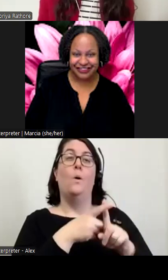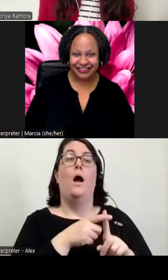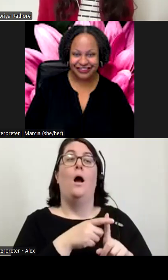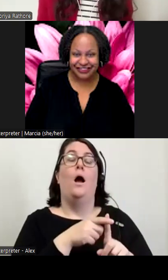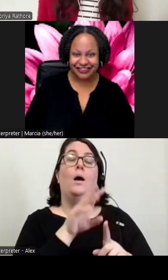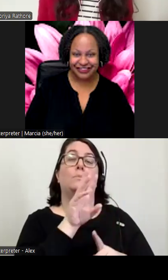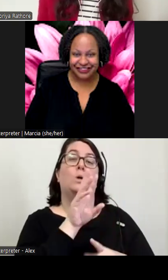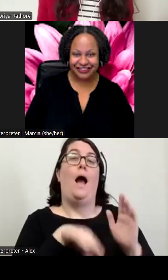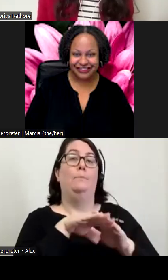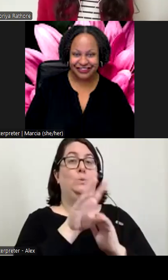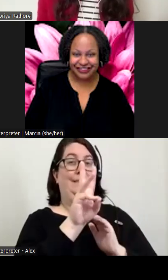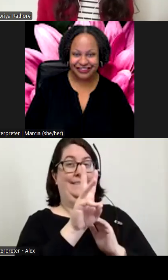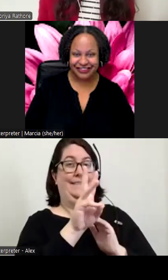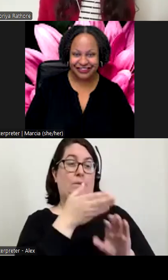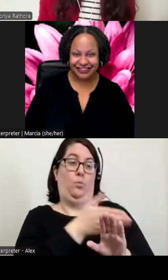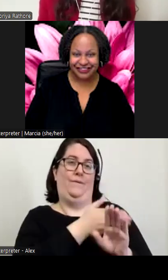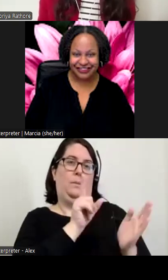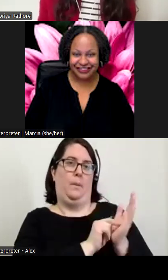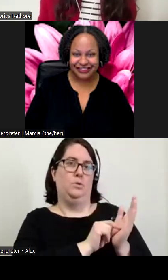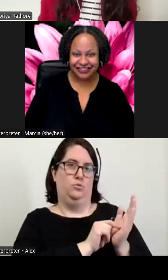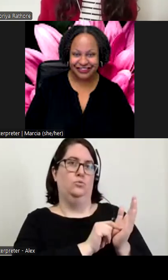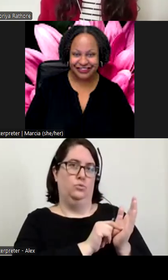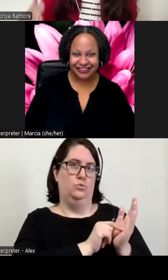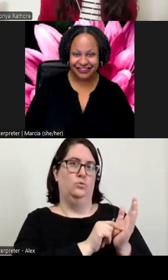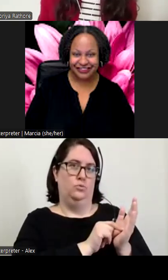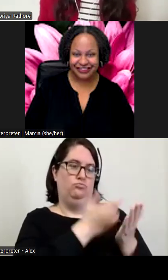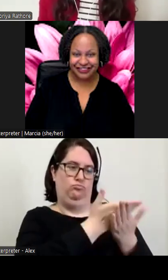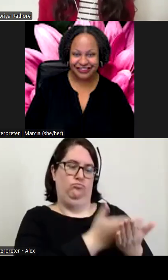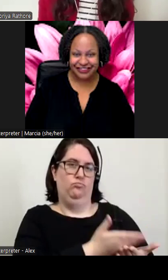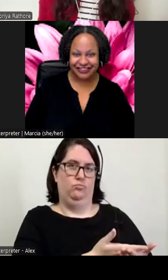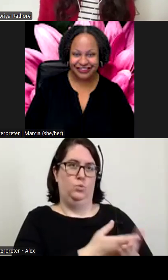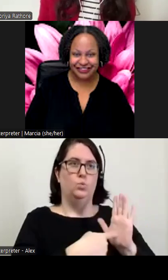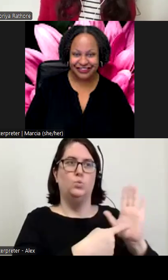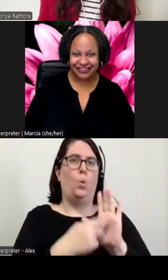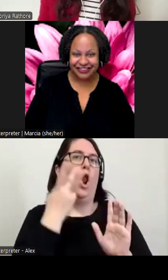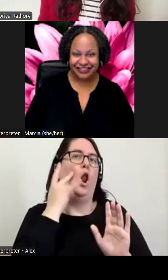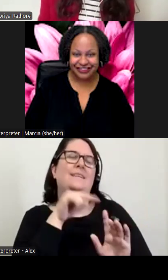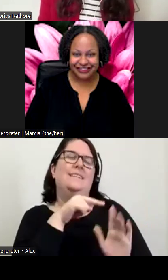published material to show the kind of work that you want to showcase.